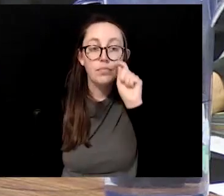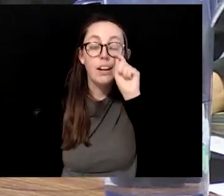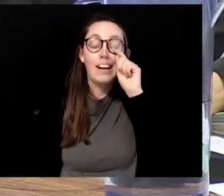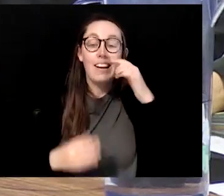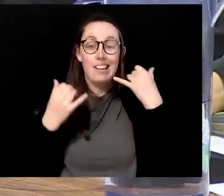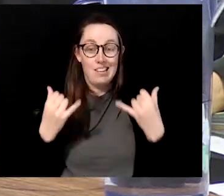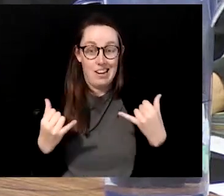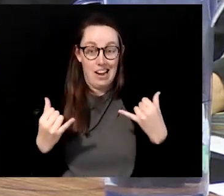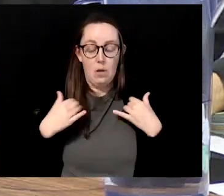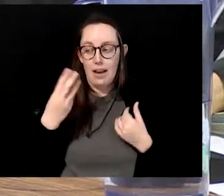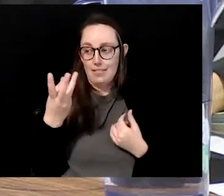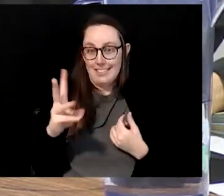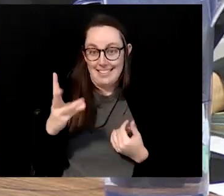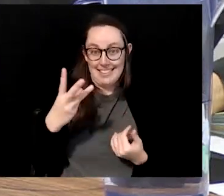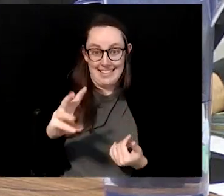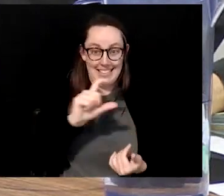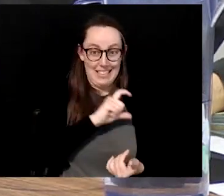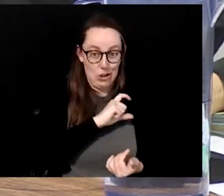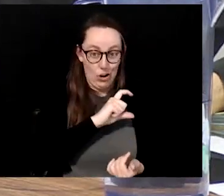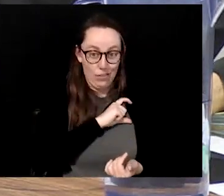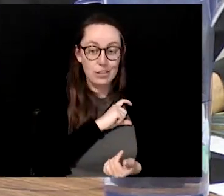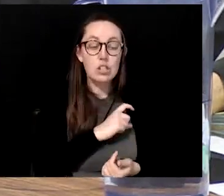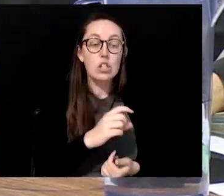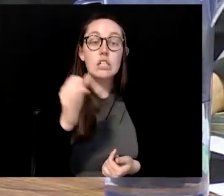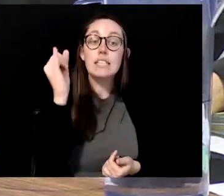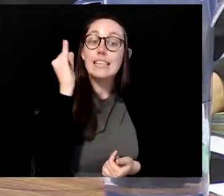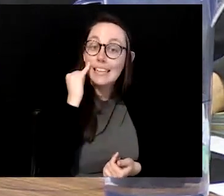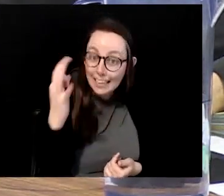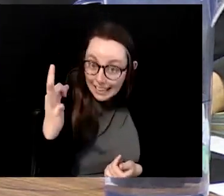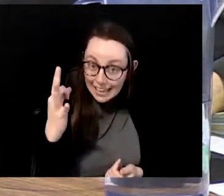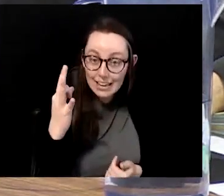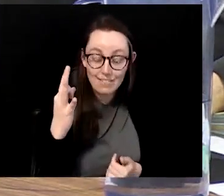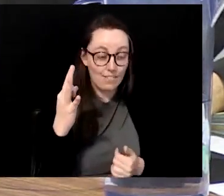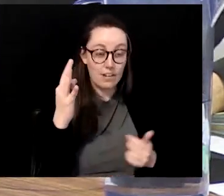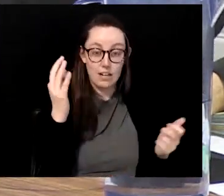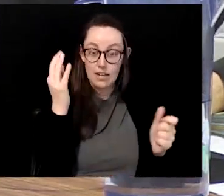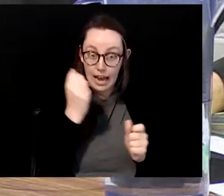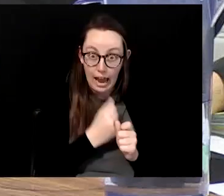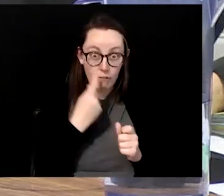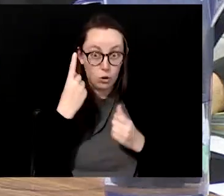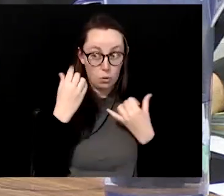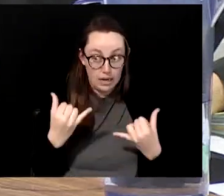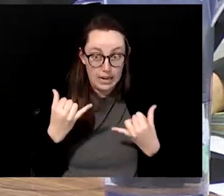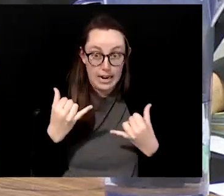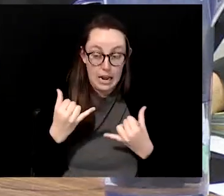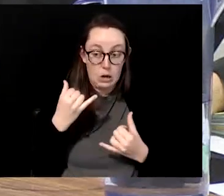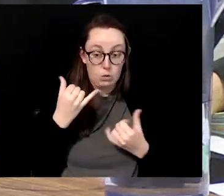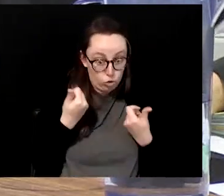officers on force uh two below full Staffing by next year